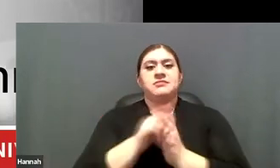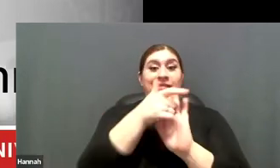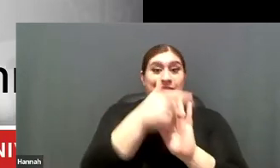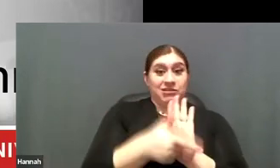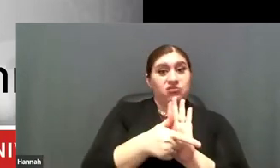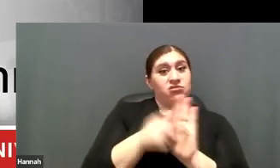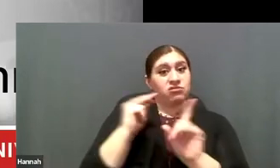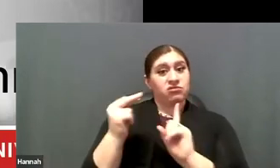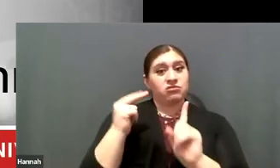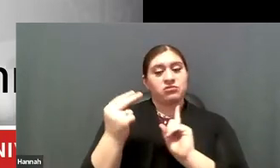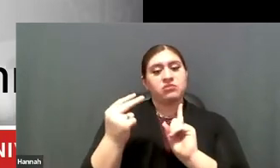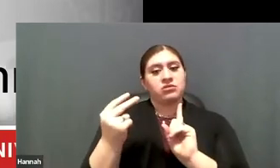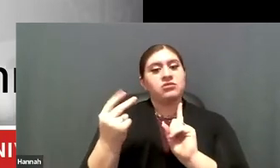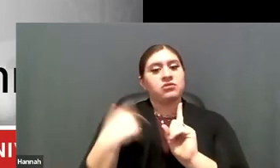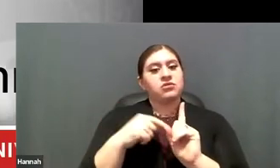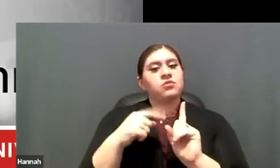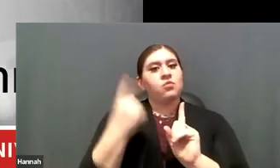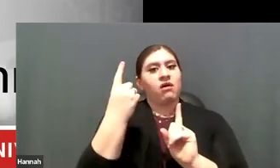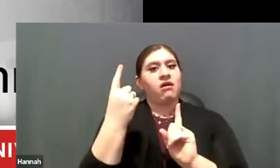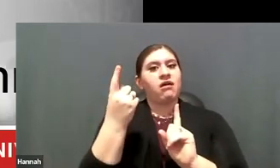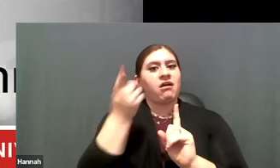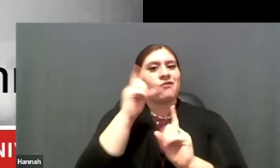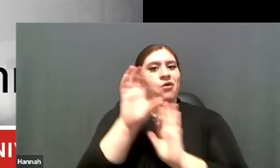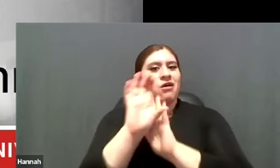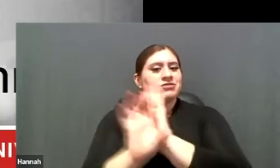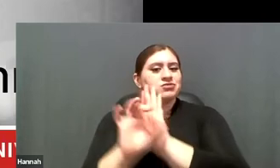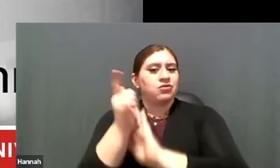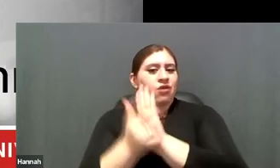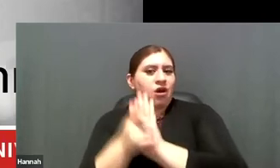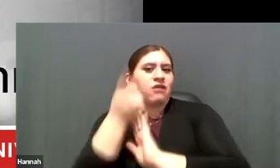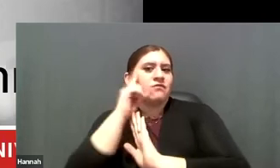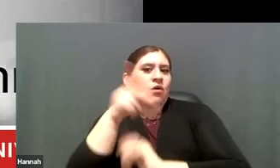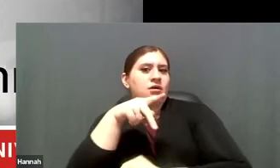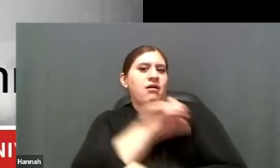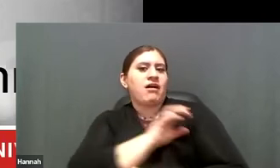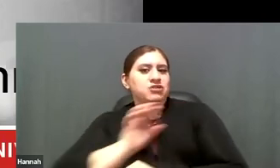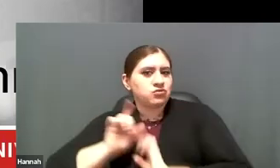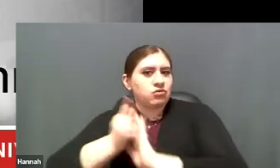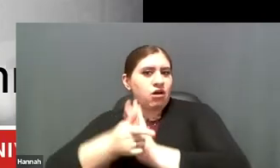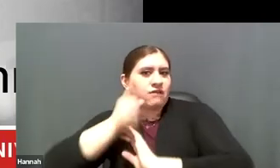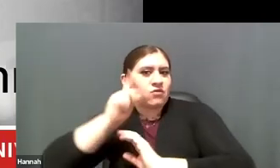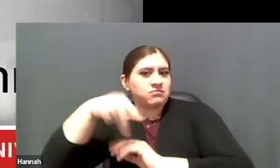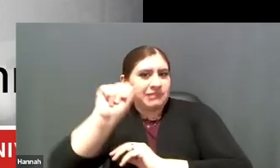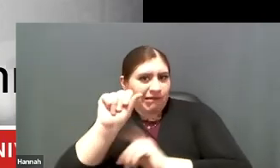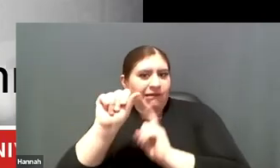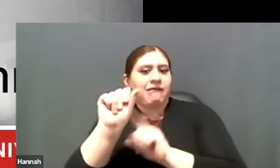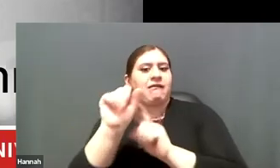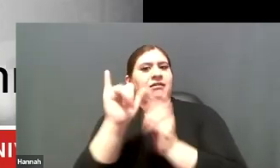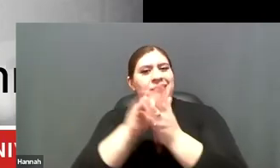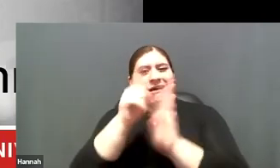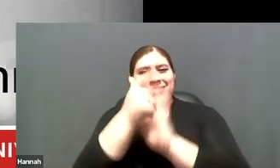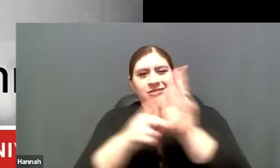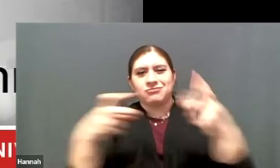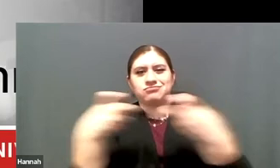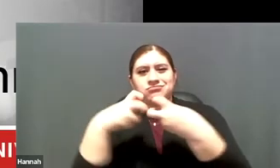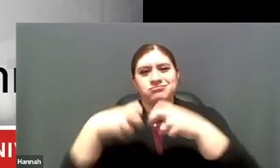side, one of them is like constitutional law for PA, for public administration. It gets to these legal challenges. I mean, what